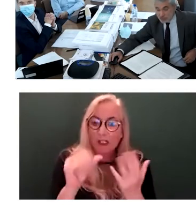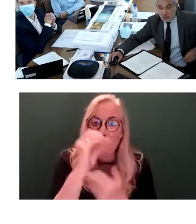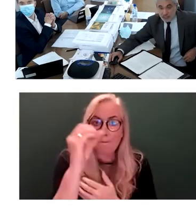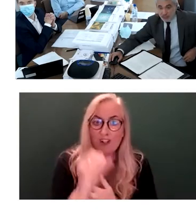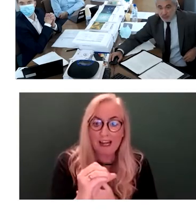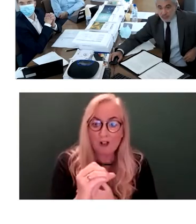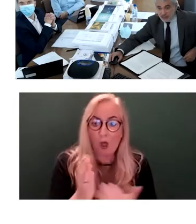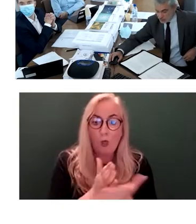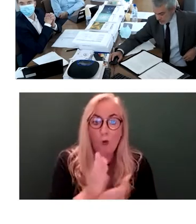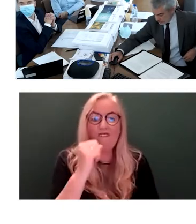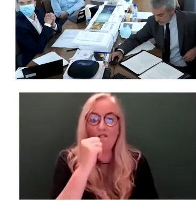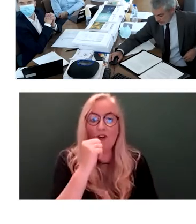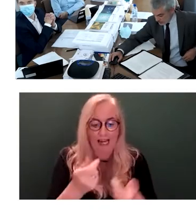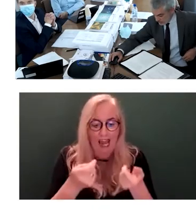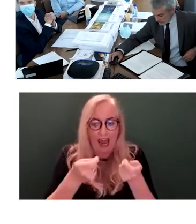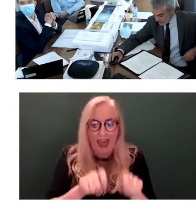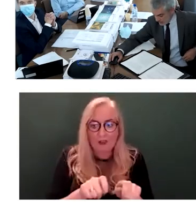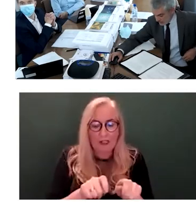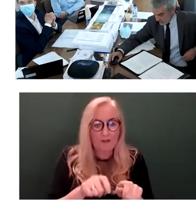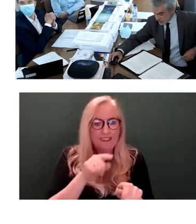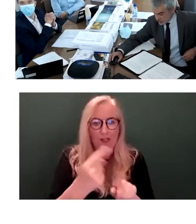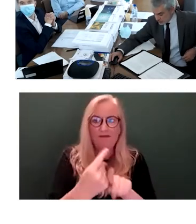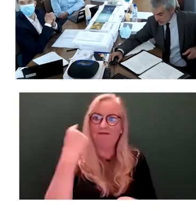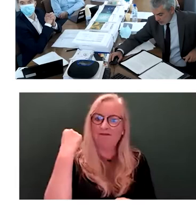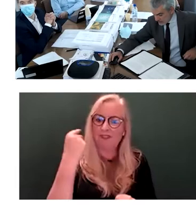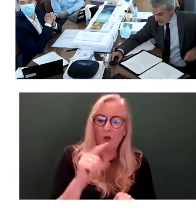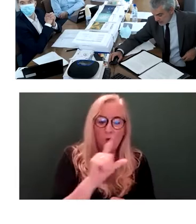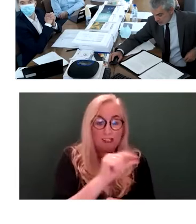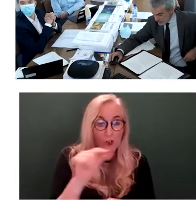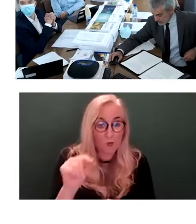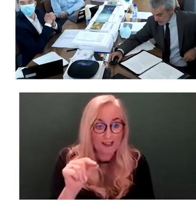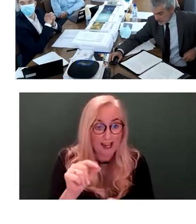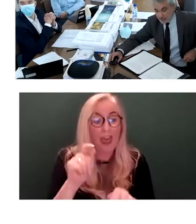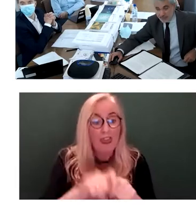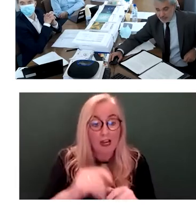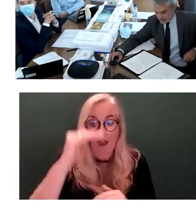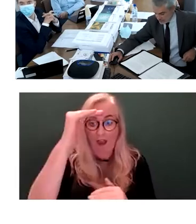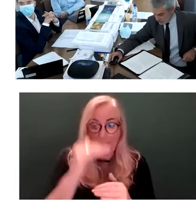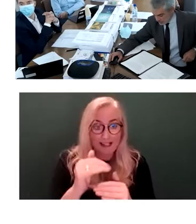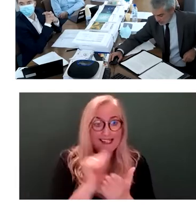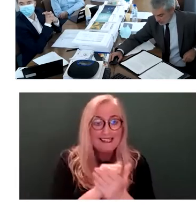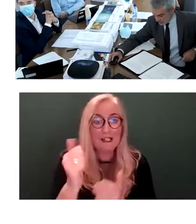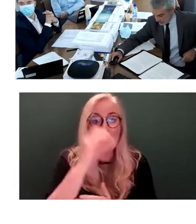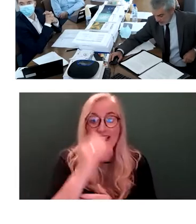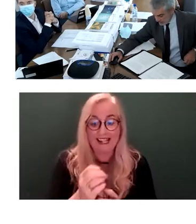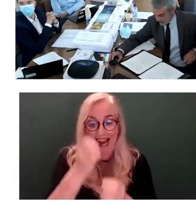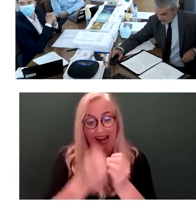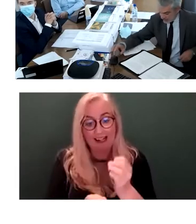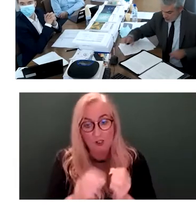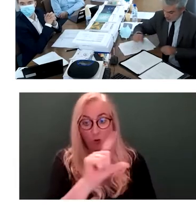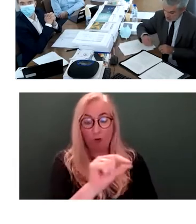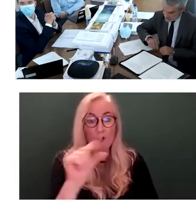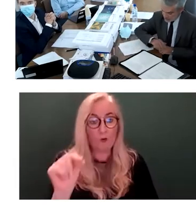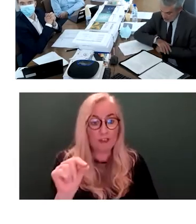during the first lockdown, again in the spring of 2020. And the drop has narrowed to 16% at the end of 2020.